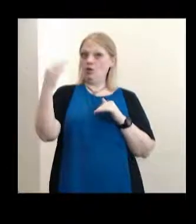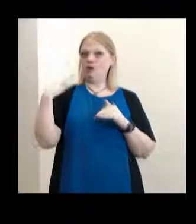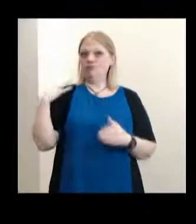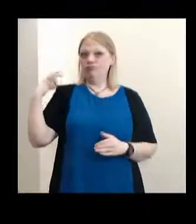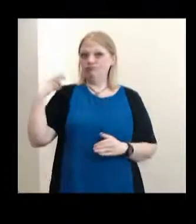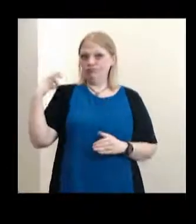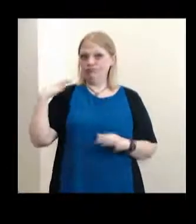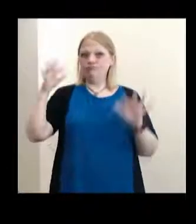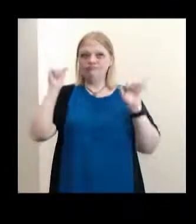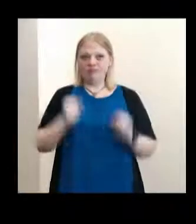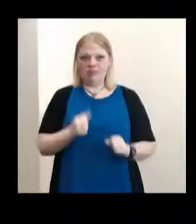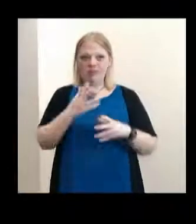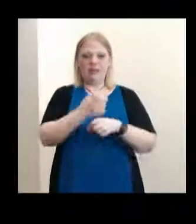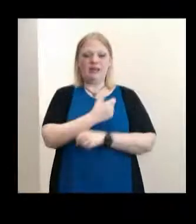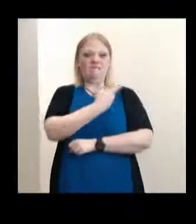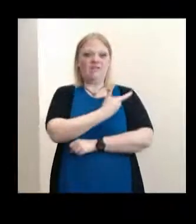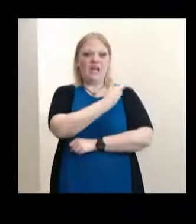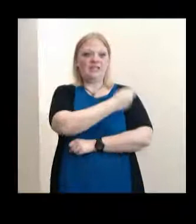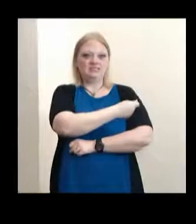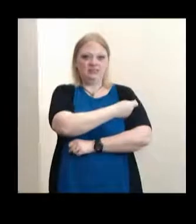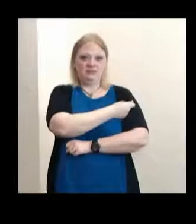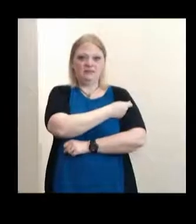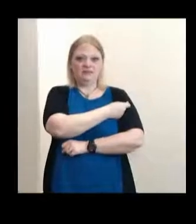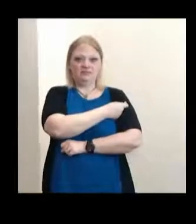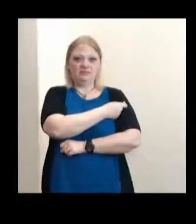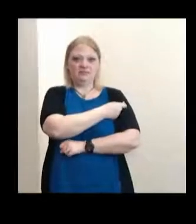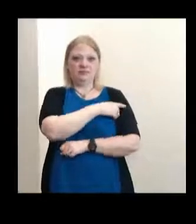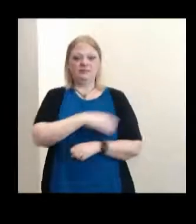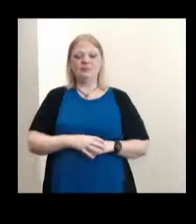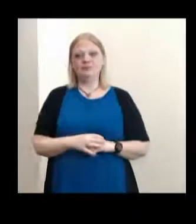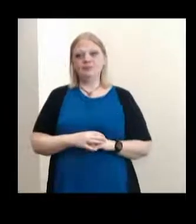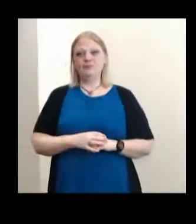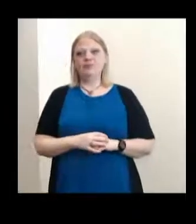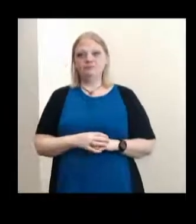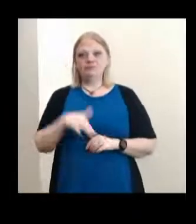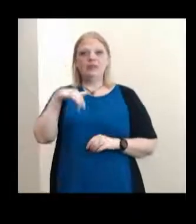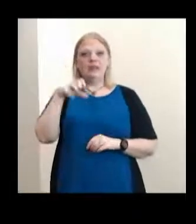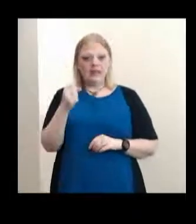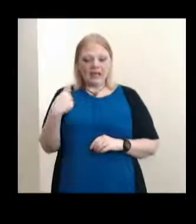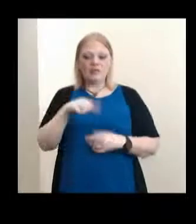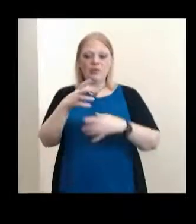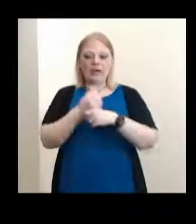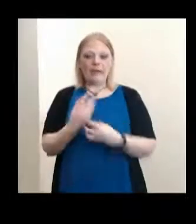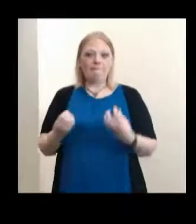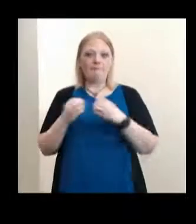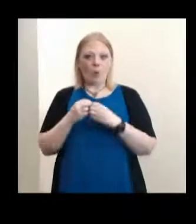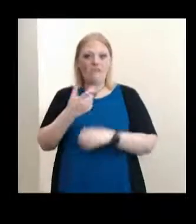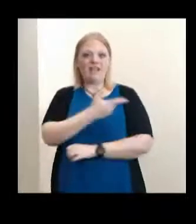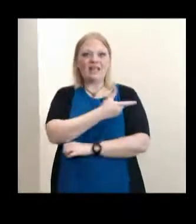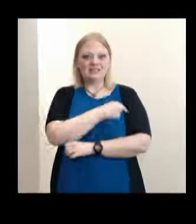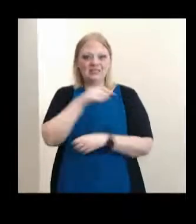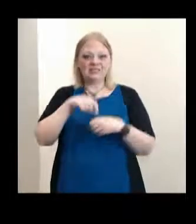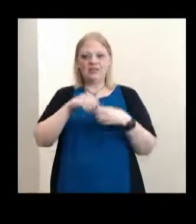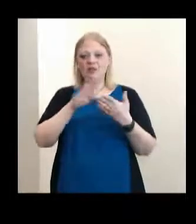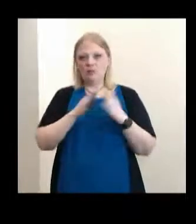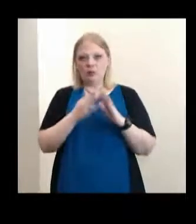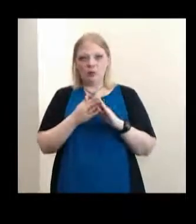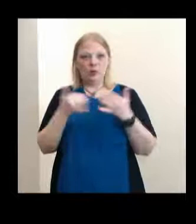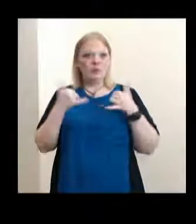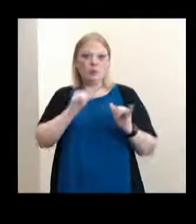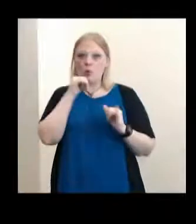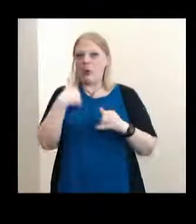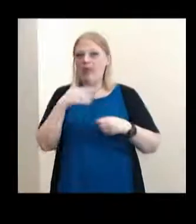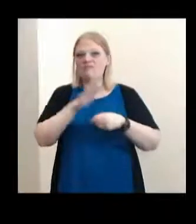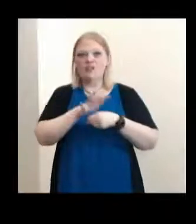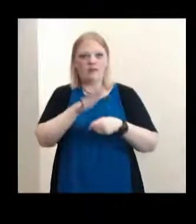for a COVID-19 vaccine. So even though we are getting more vaccine in our community, we know that we still don't have enough to